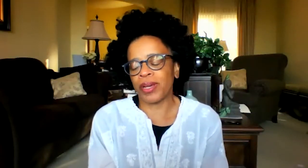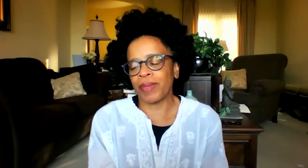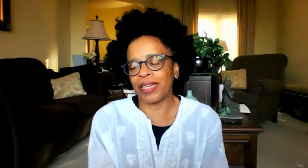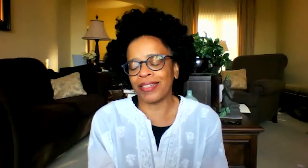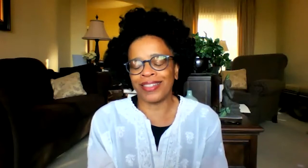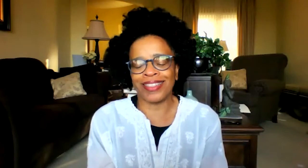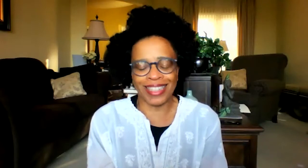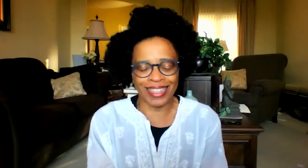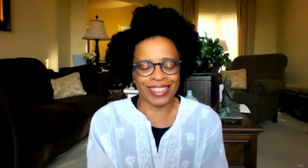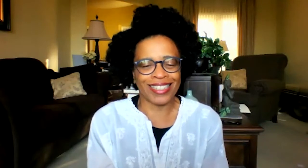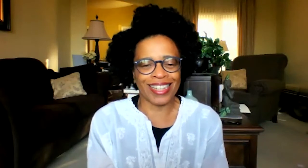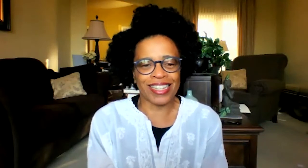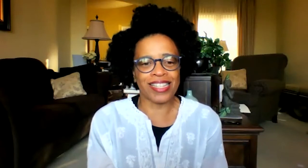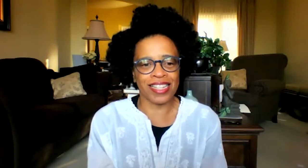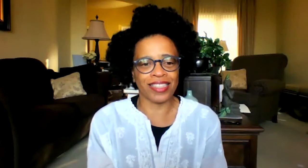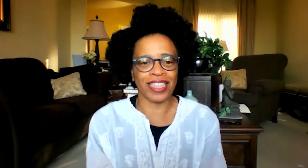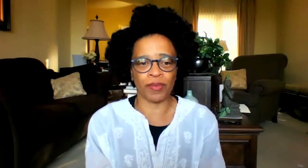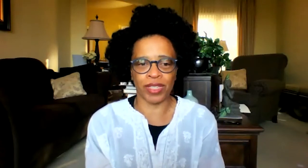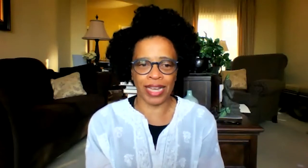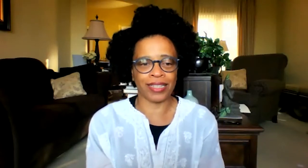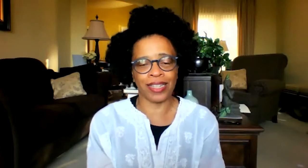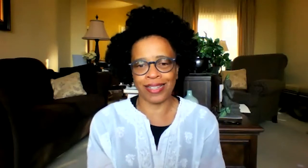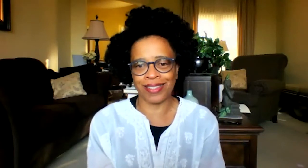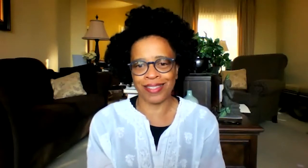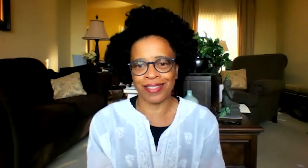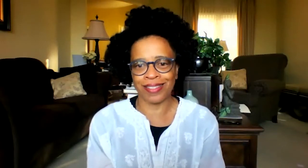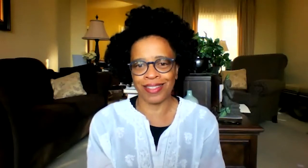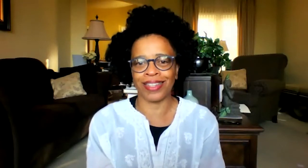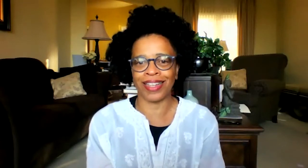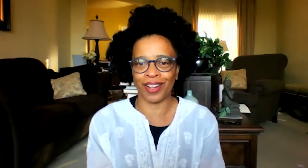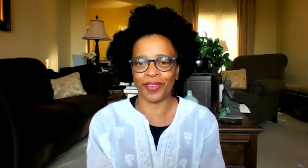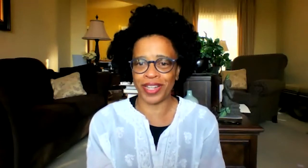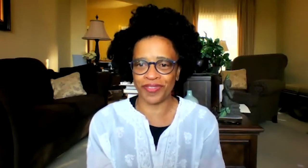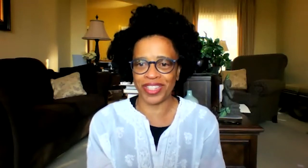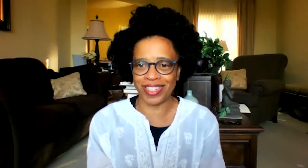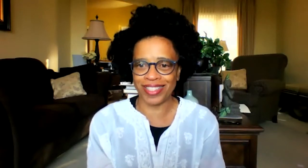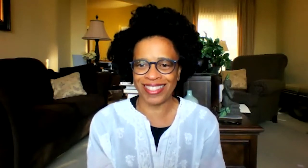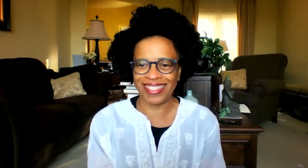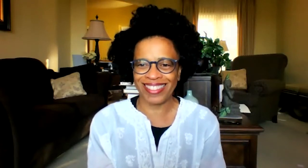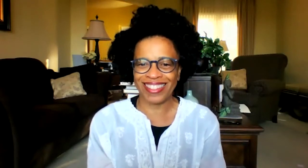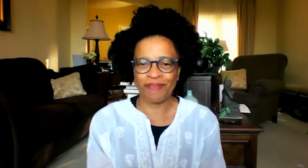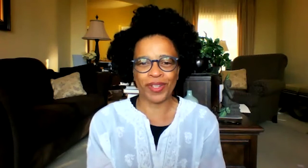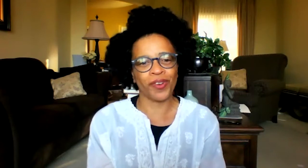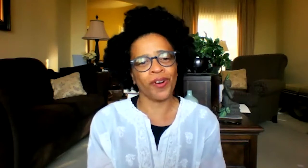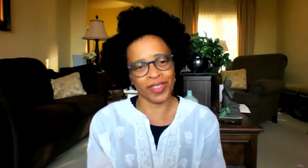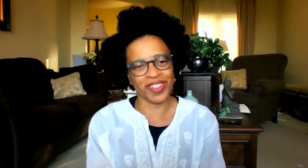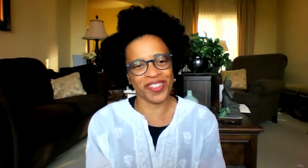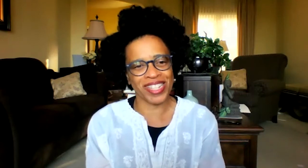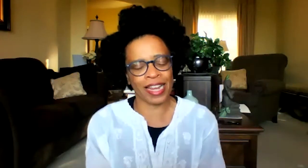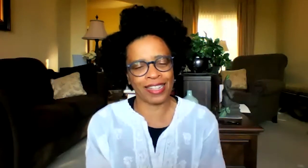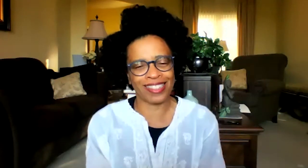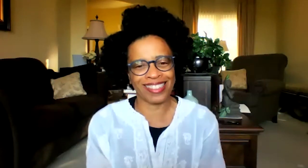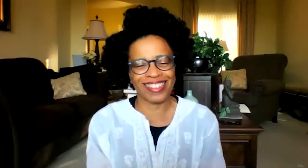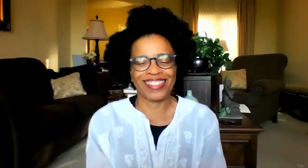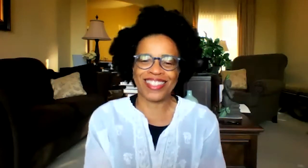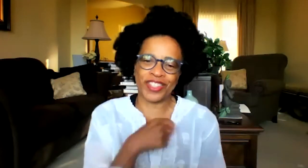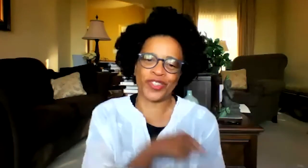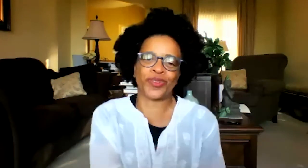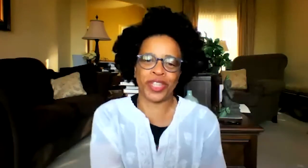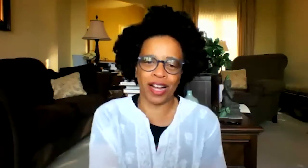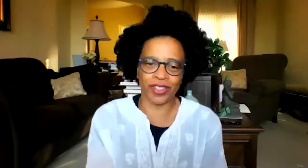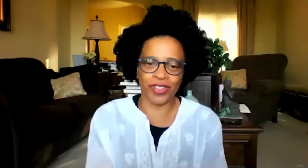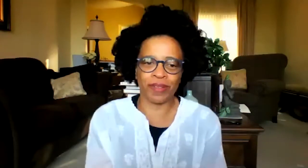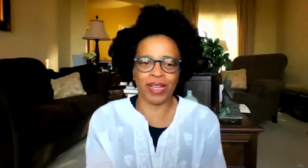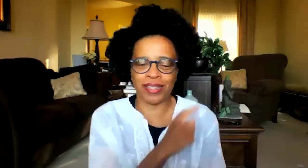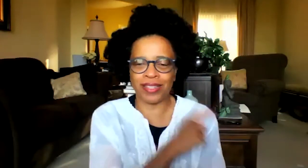And by which I mean, again, not necessarily that we sat in classes and got grades for this, but you all understand this